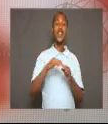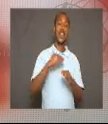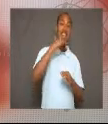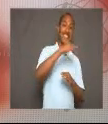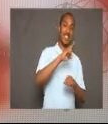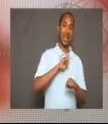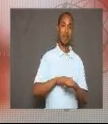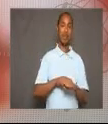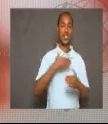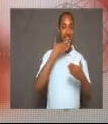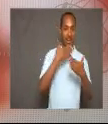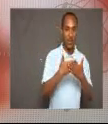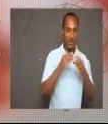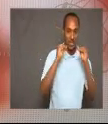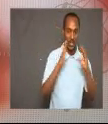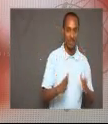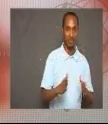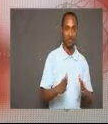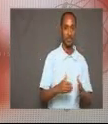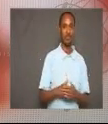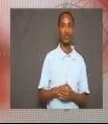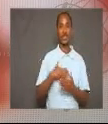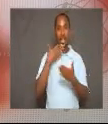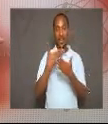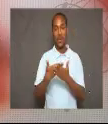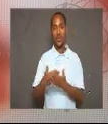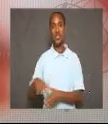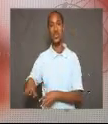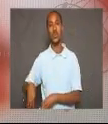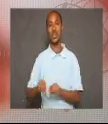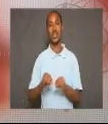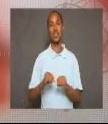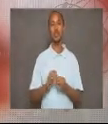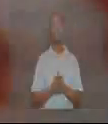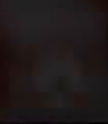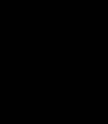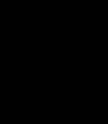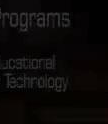time, thank you, teacher. Thank you, students.